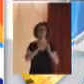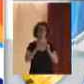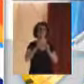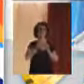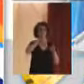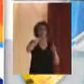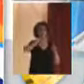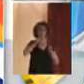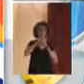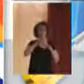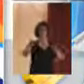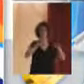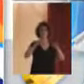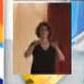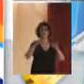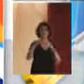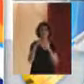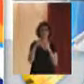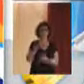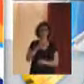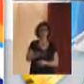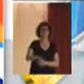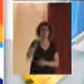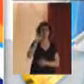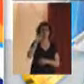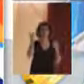We also have a dynamic version of this graph where the